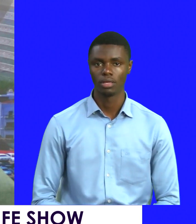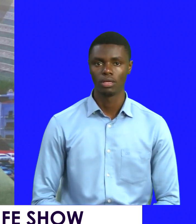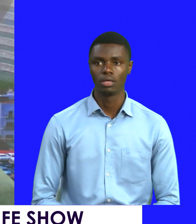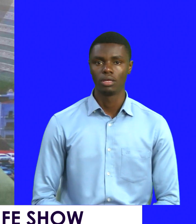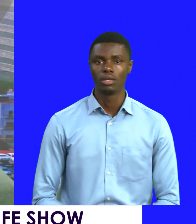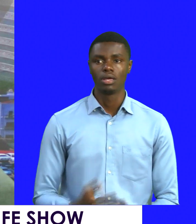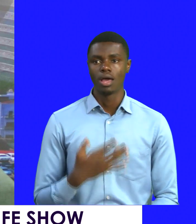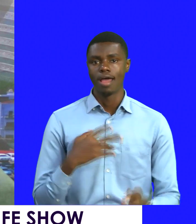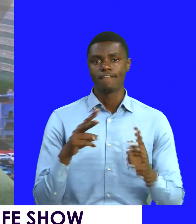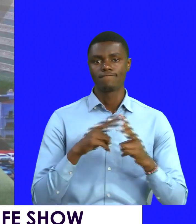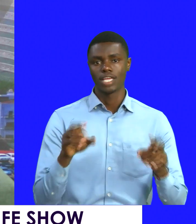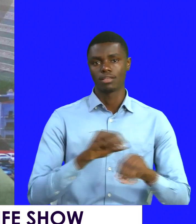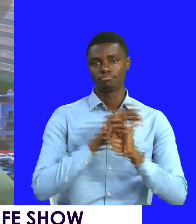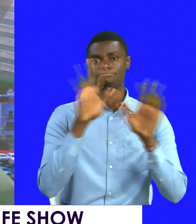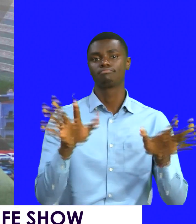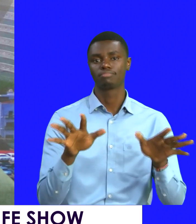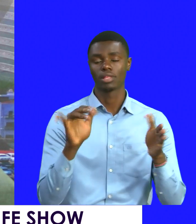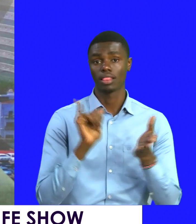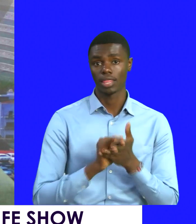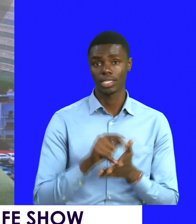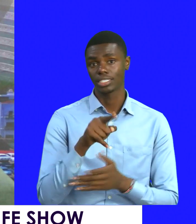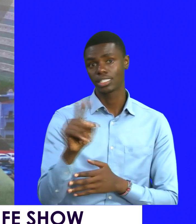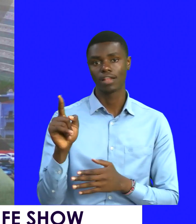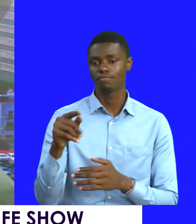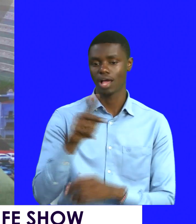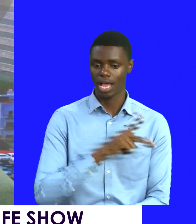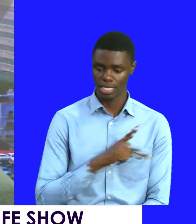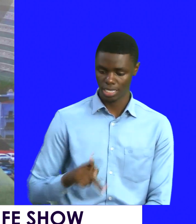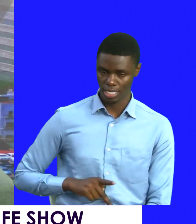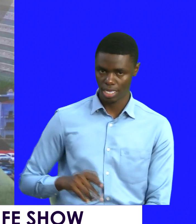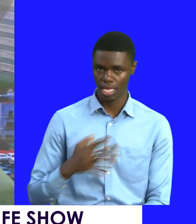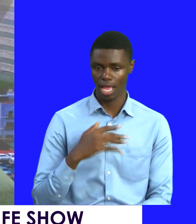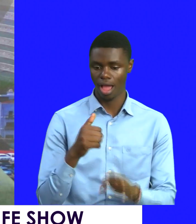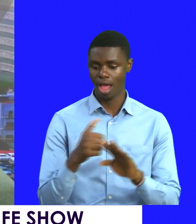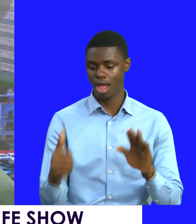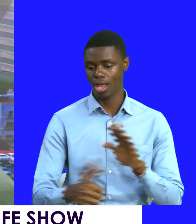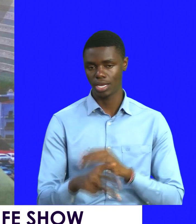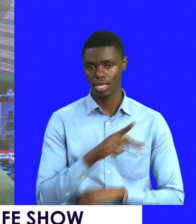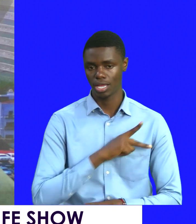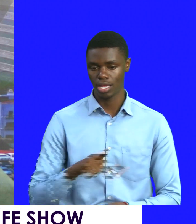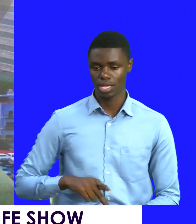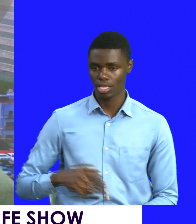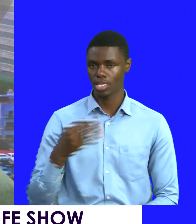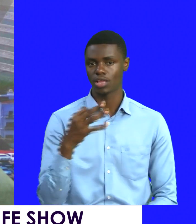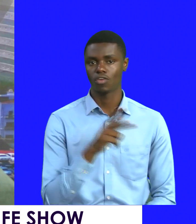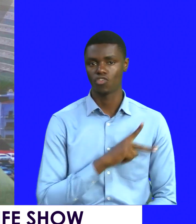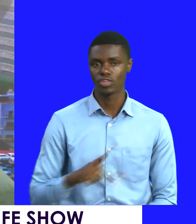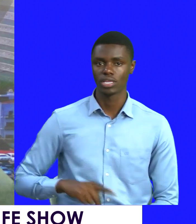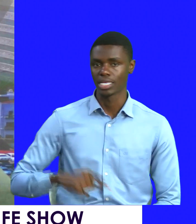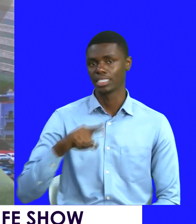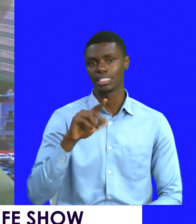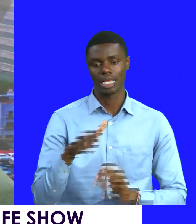And very clear that you are a king under a king of kings. You are a leader